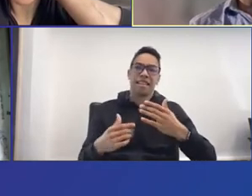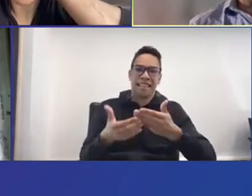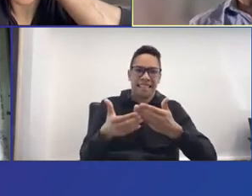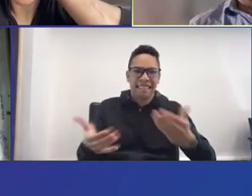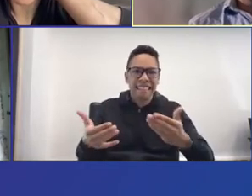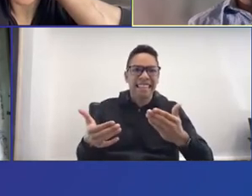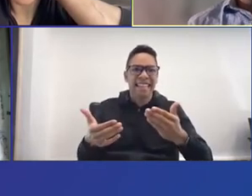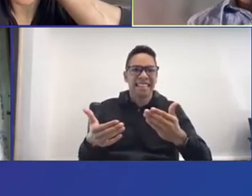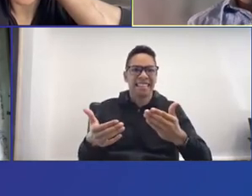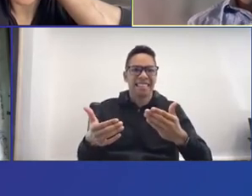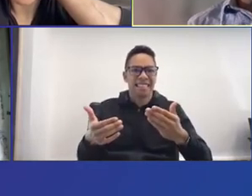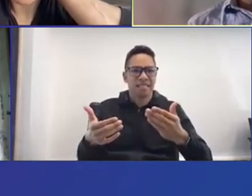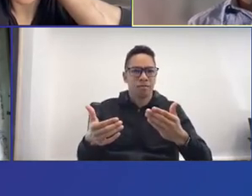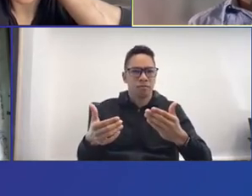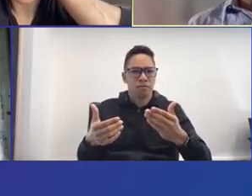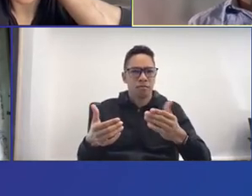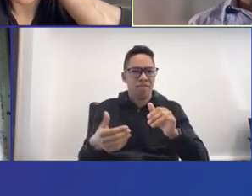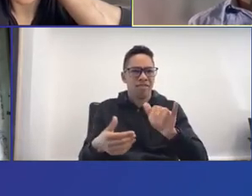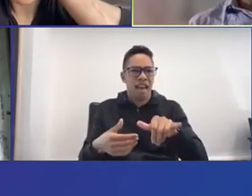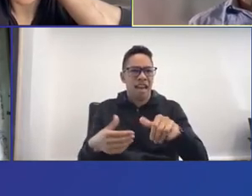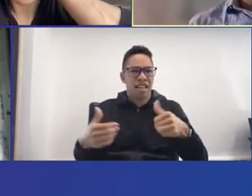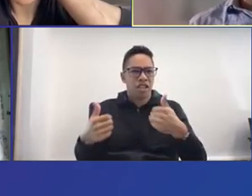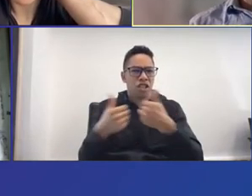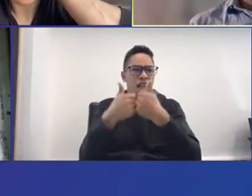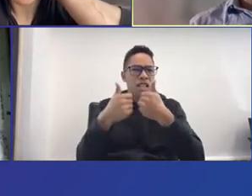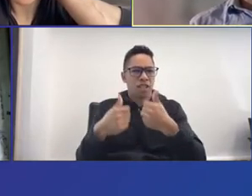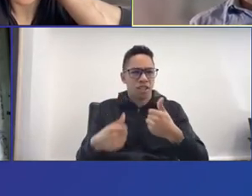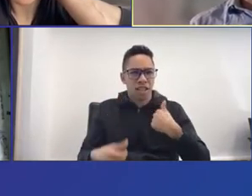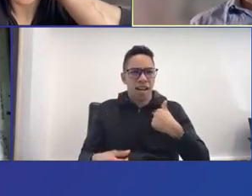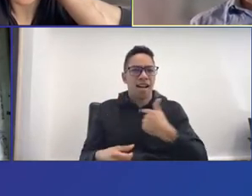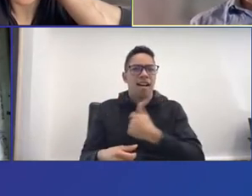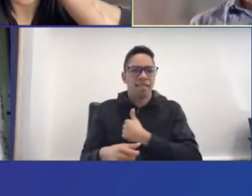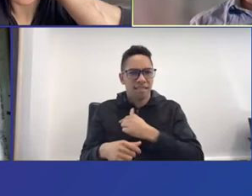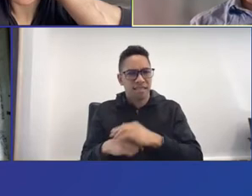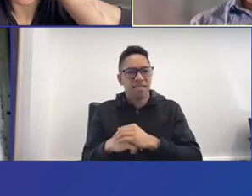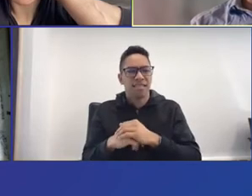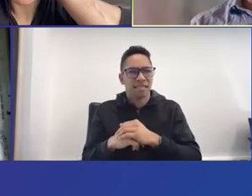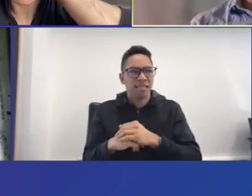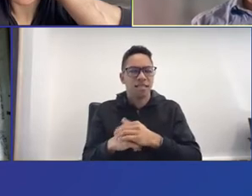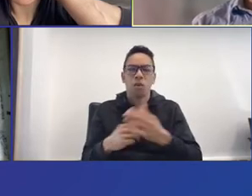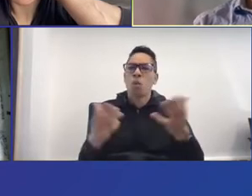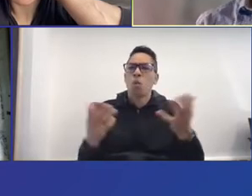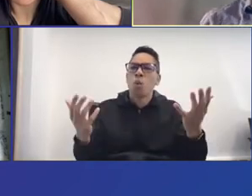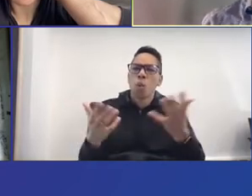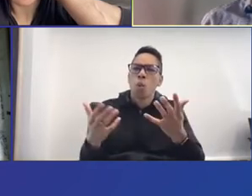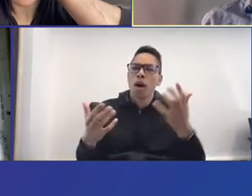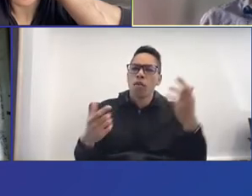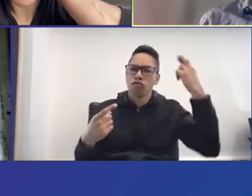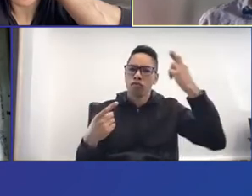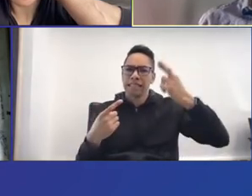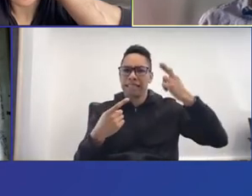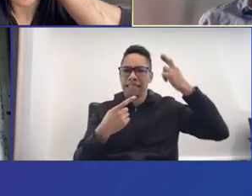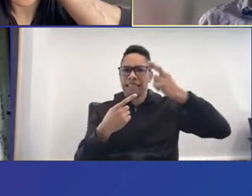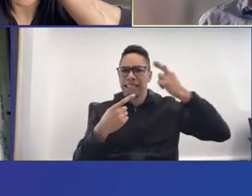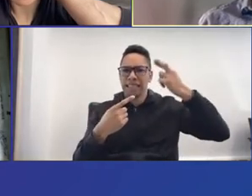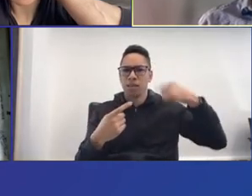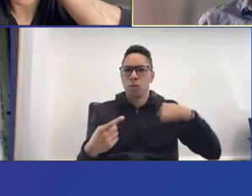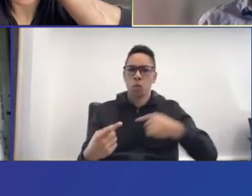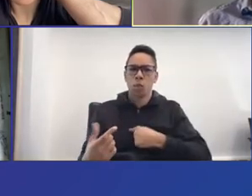but also the other side to that coin is, what do we have, what reason do we have to